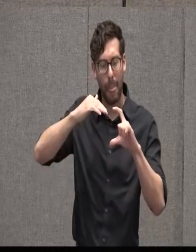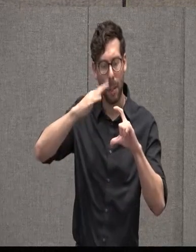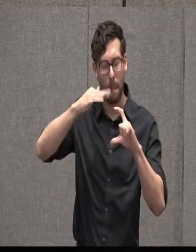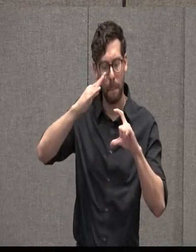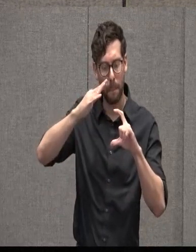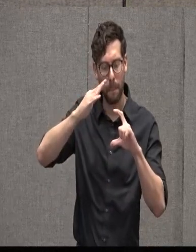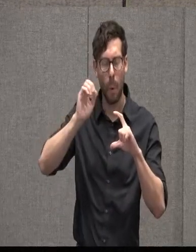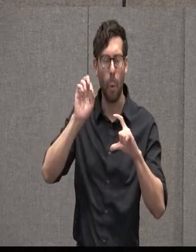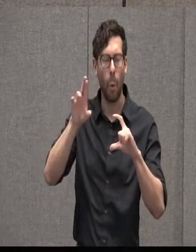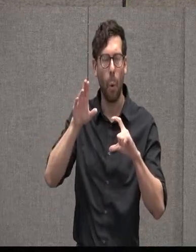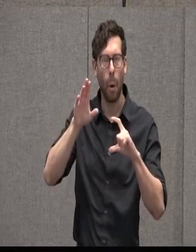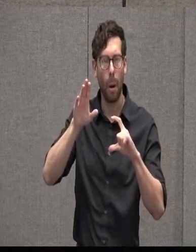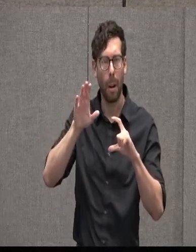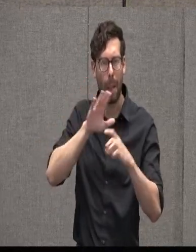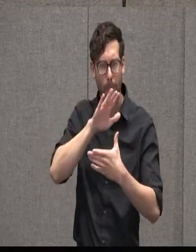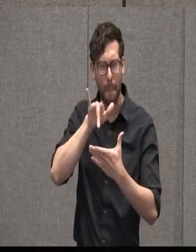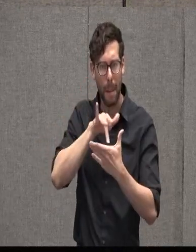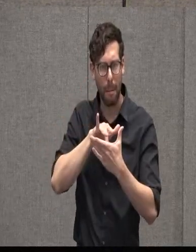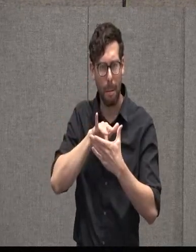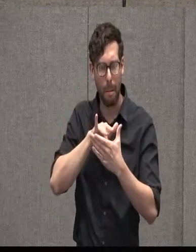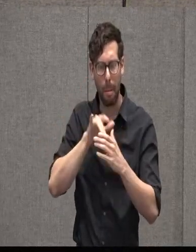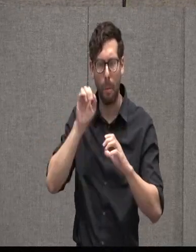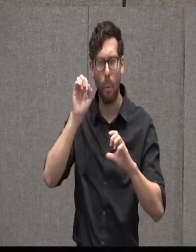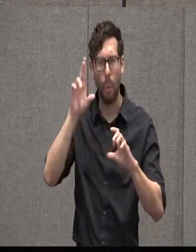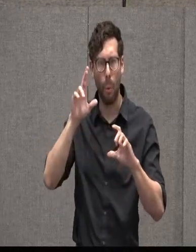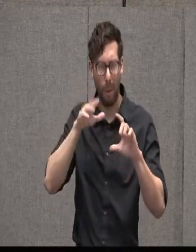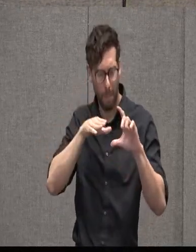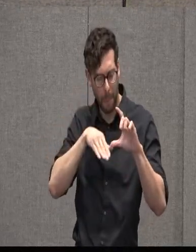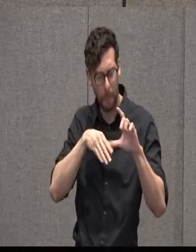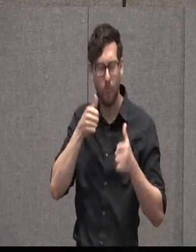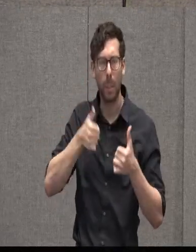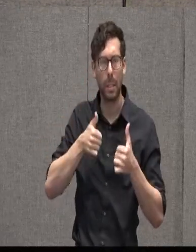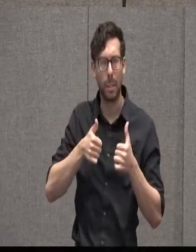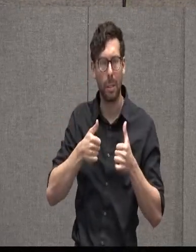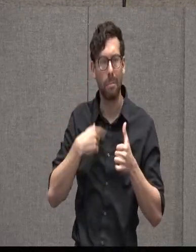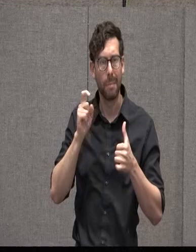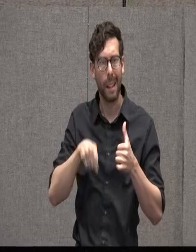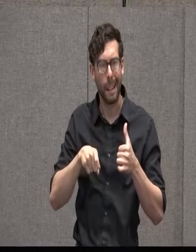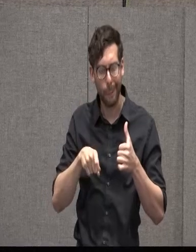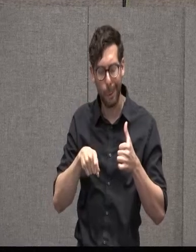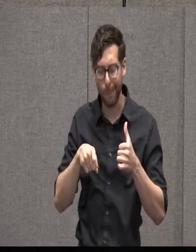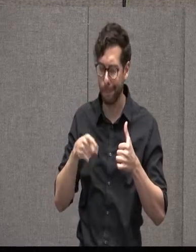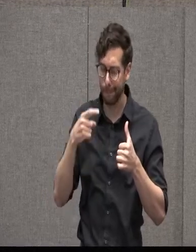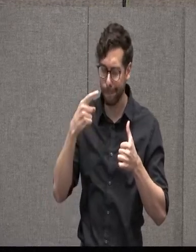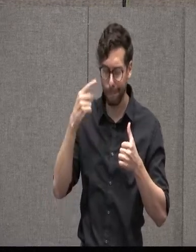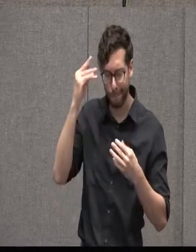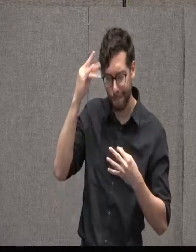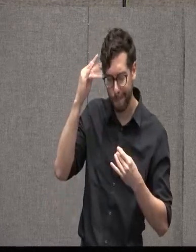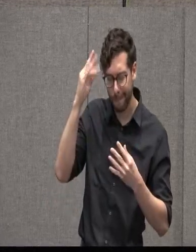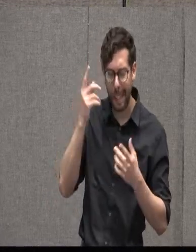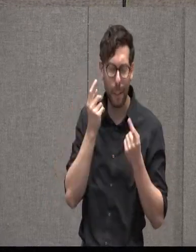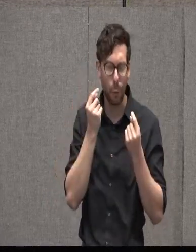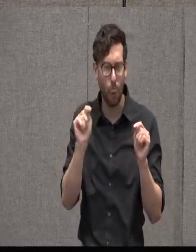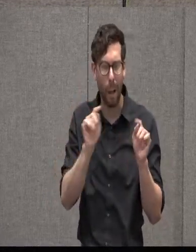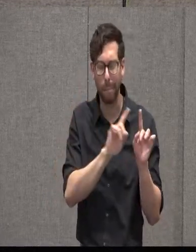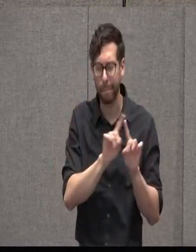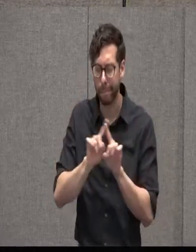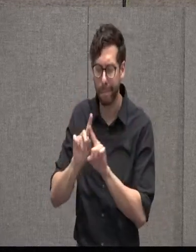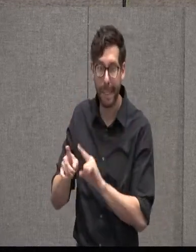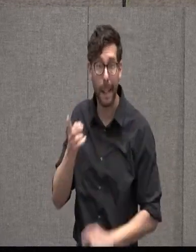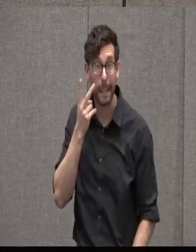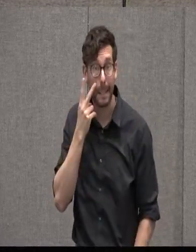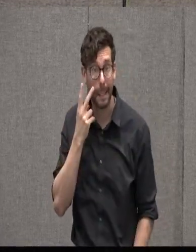block? At what position? Towards the bottom, towards the middle, or at the top? So I'm going to have to make some decisions